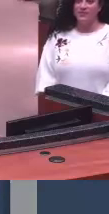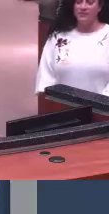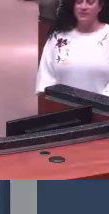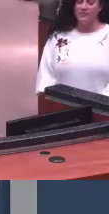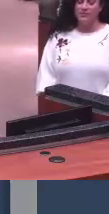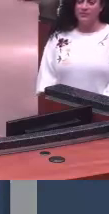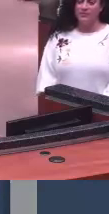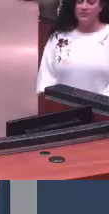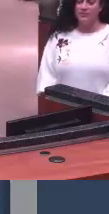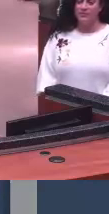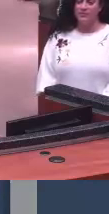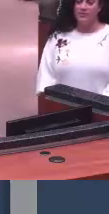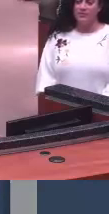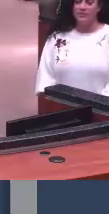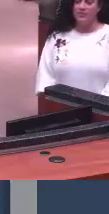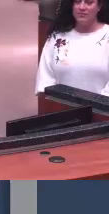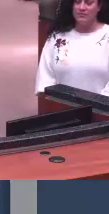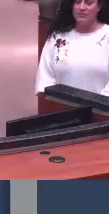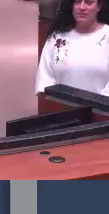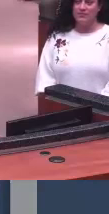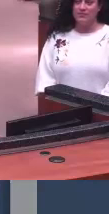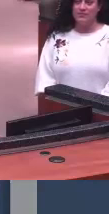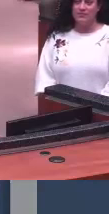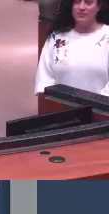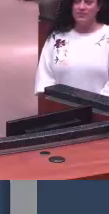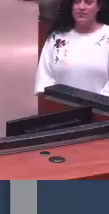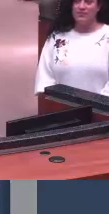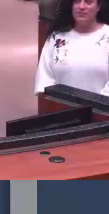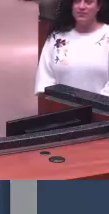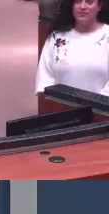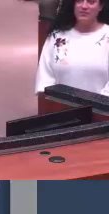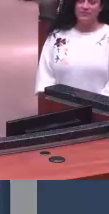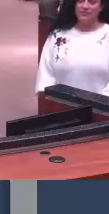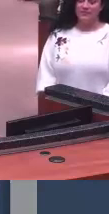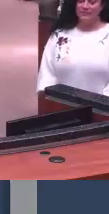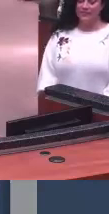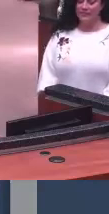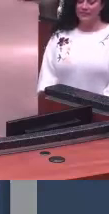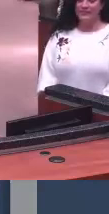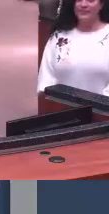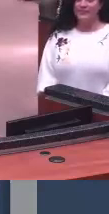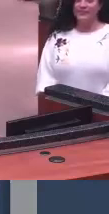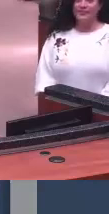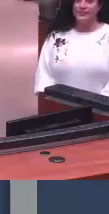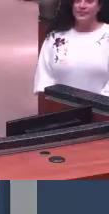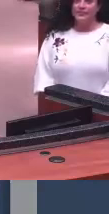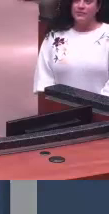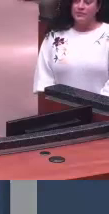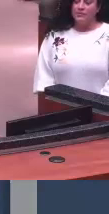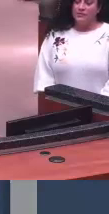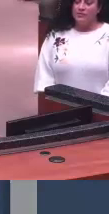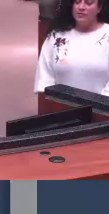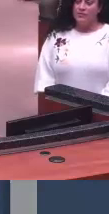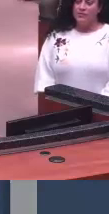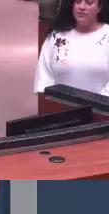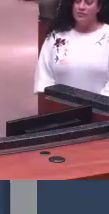where we see most of the environmental injustices, and especially here in the Inland Empire. So I am honored